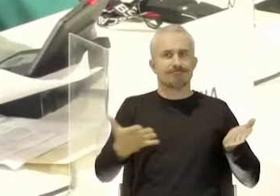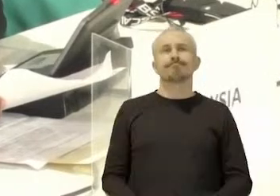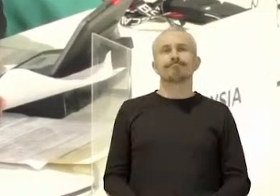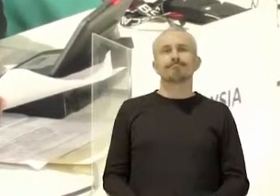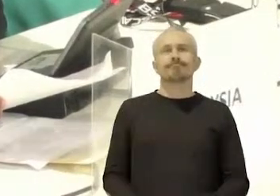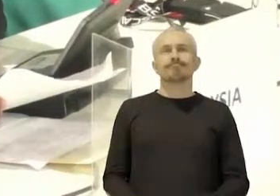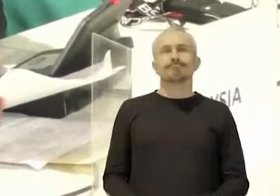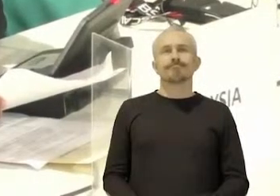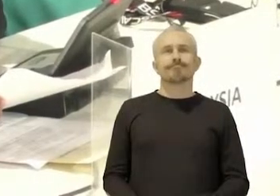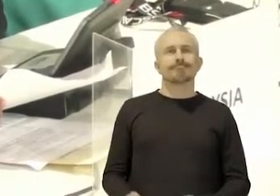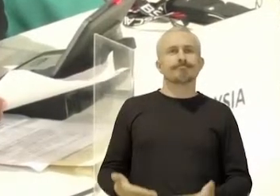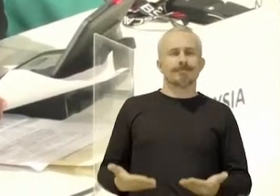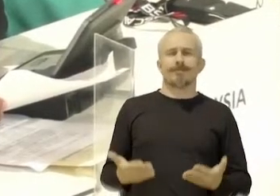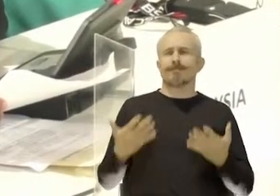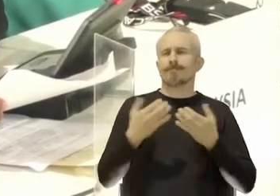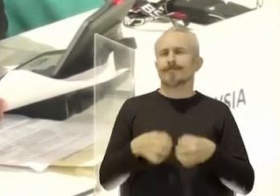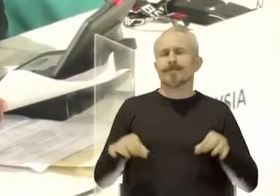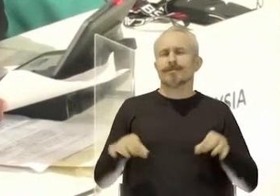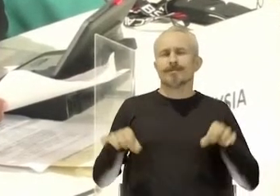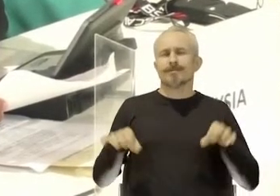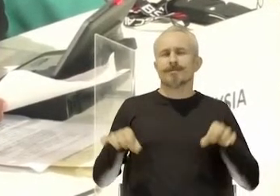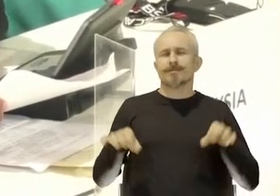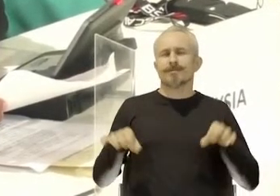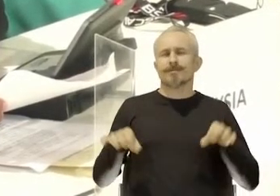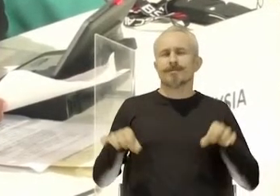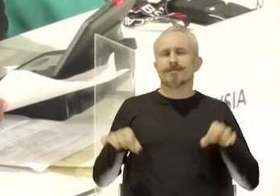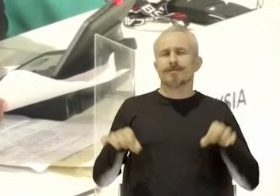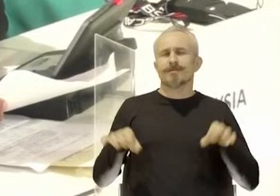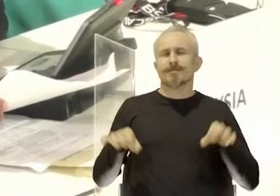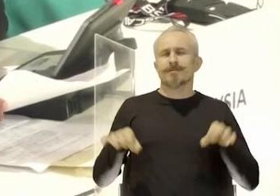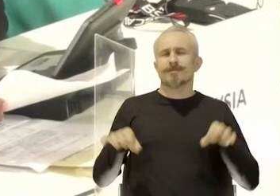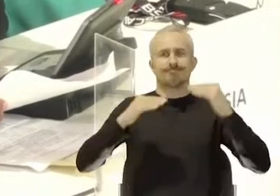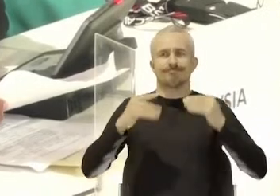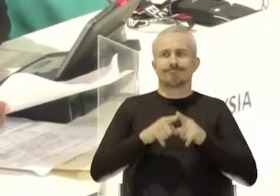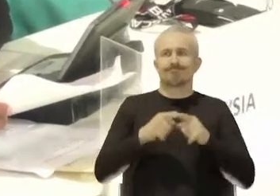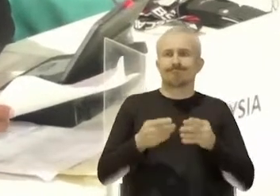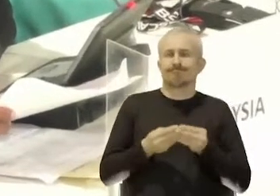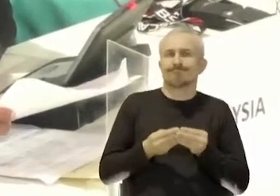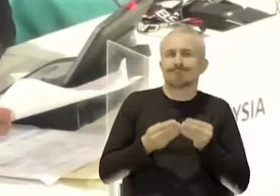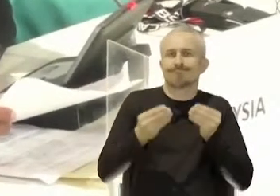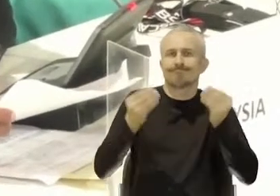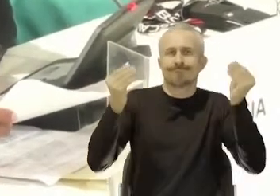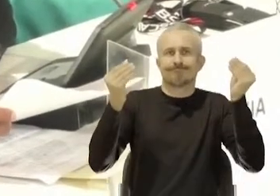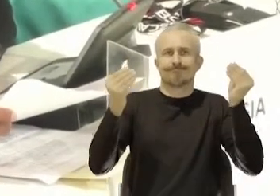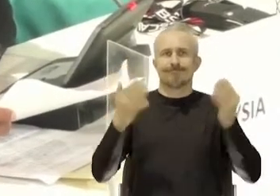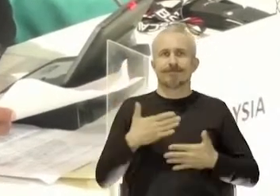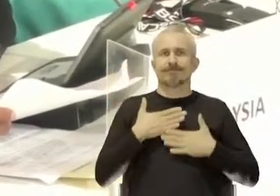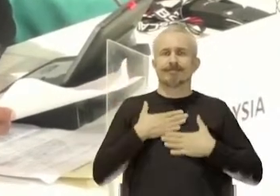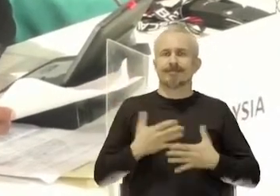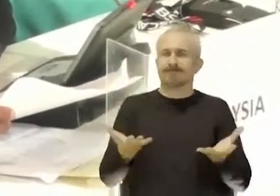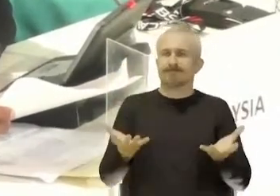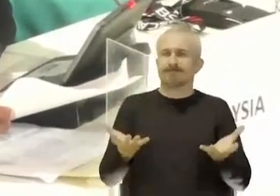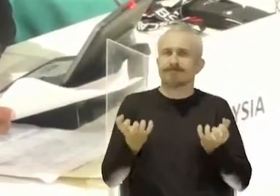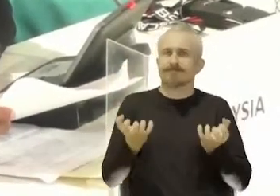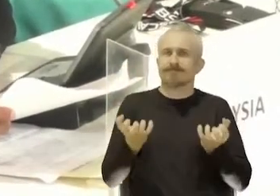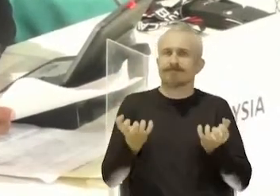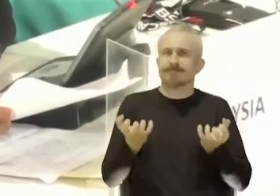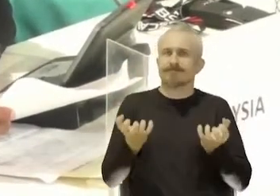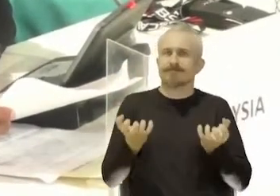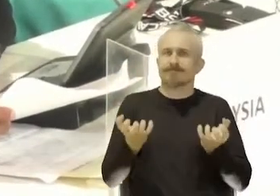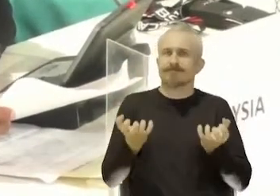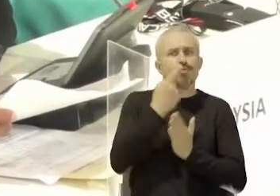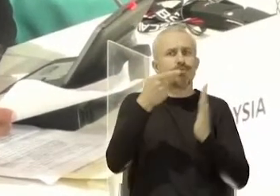nations, we are equally committed in implementing new urban agenda. Malaysia is an urban nation with